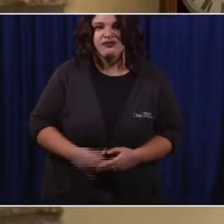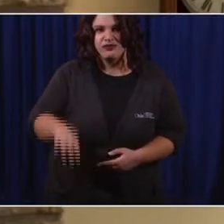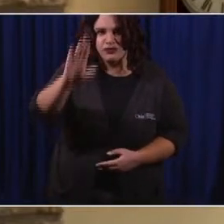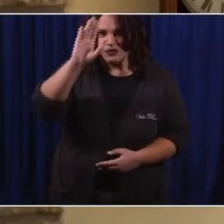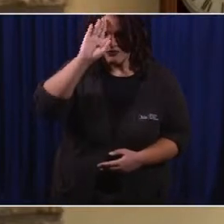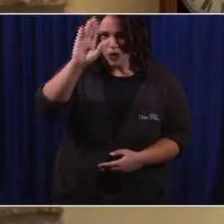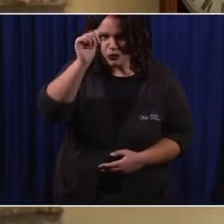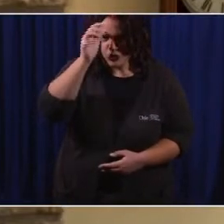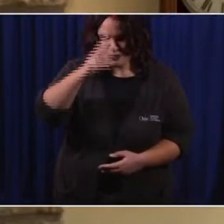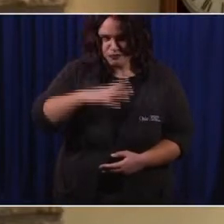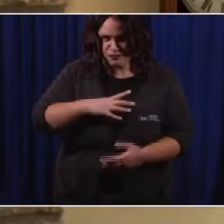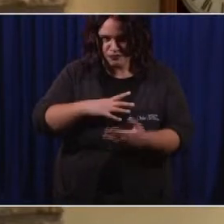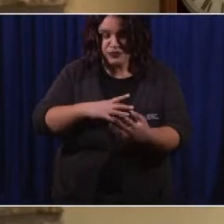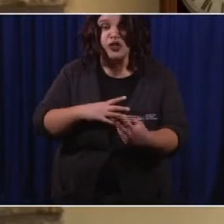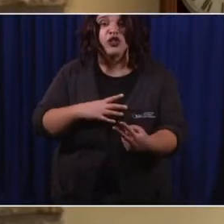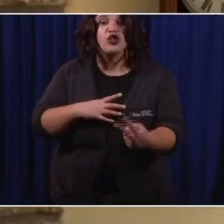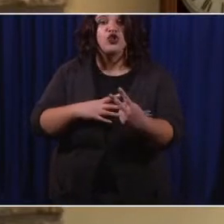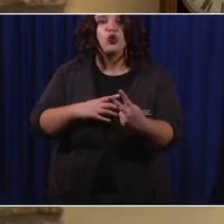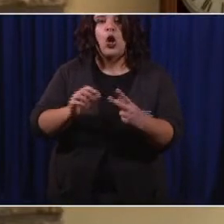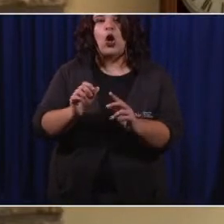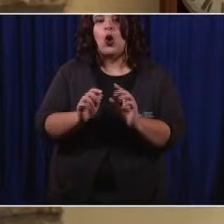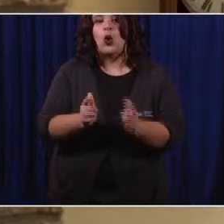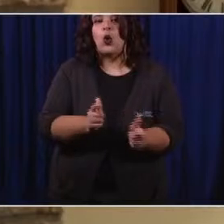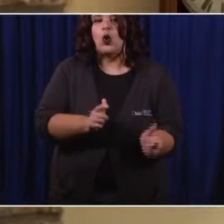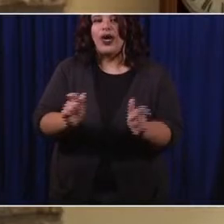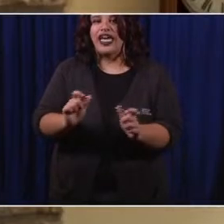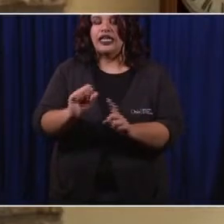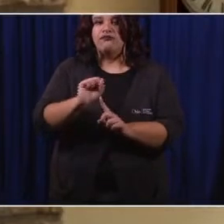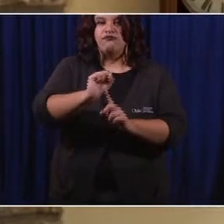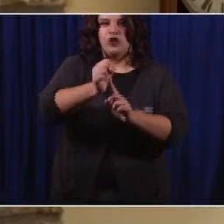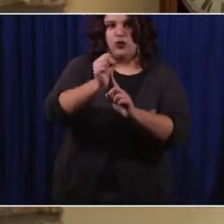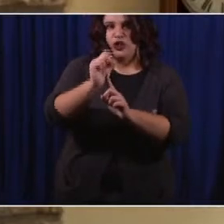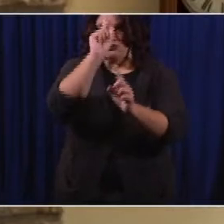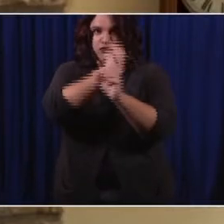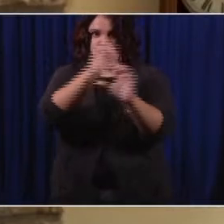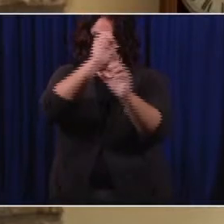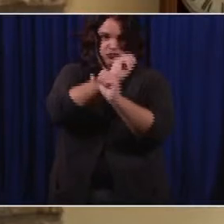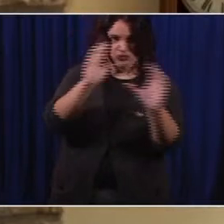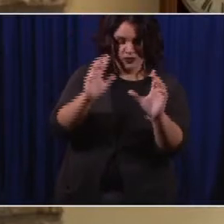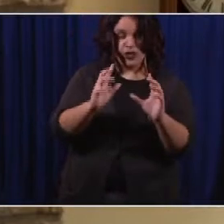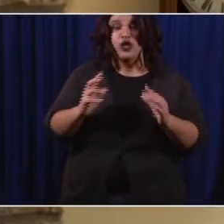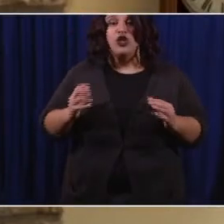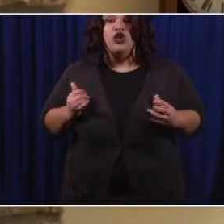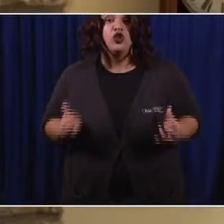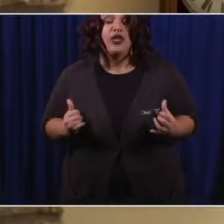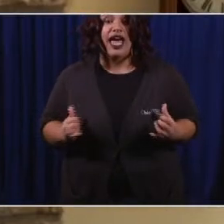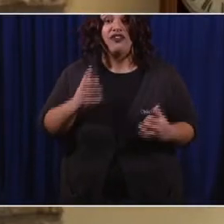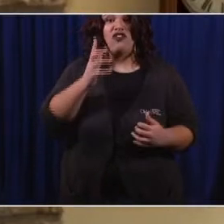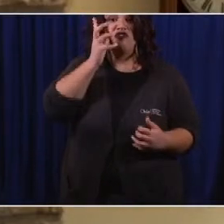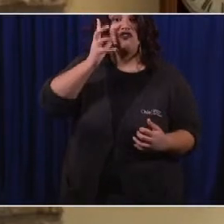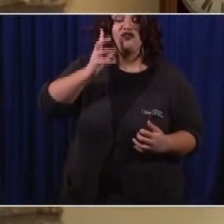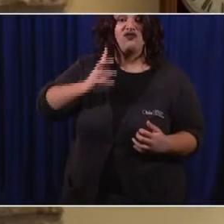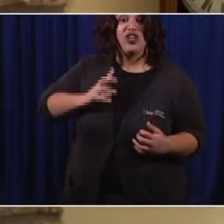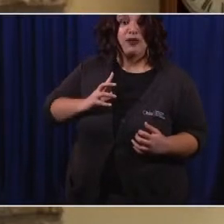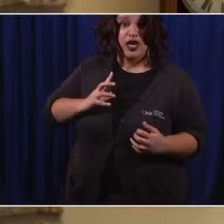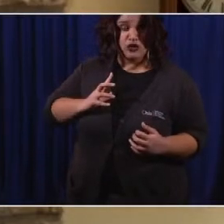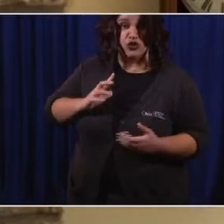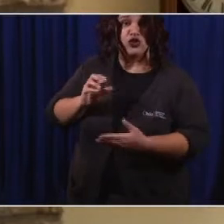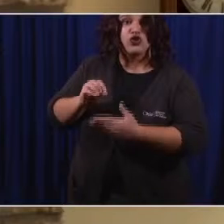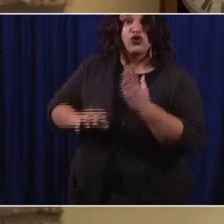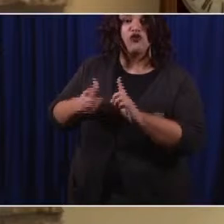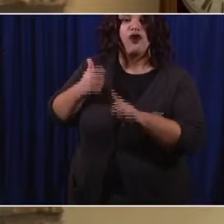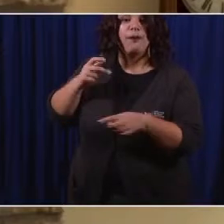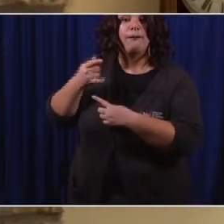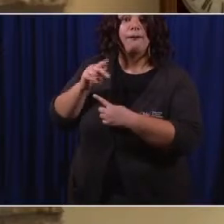sir. Two quick scenarios with the same fundamental question. Today, a female student would have been the first golfer from Eastern Pike High to